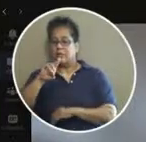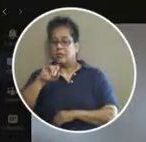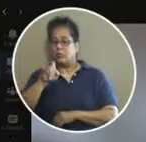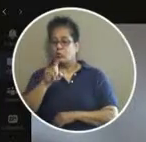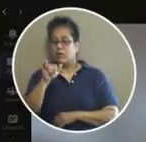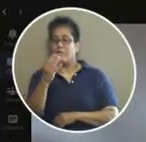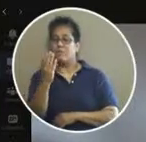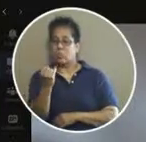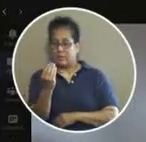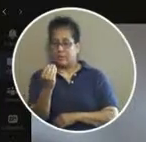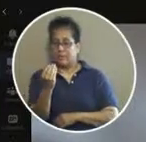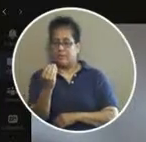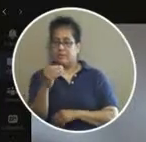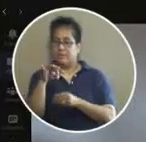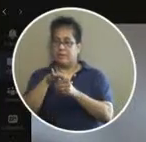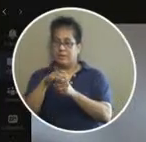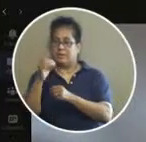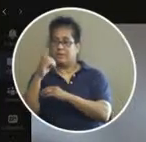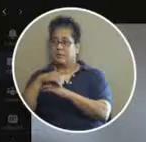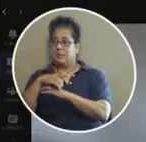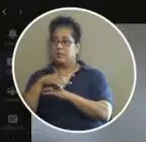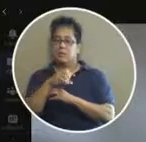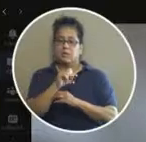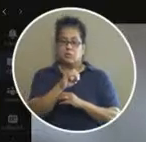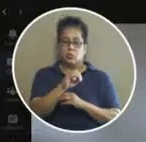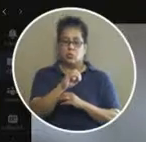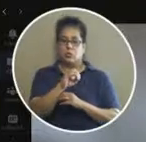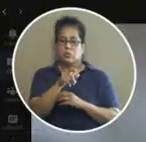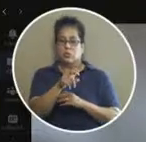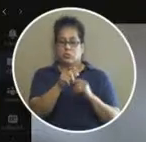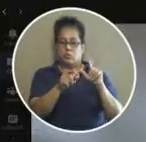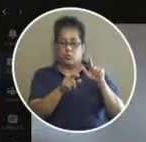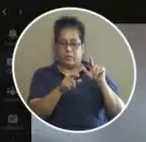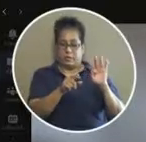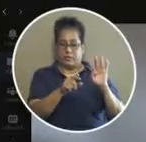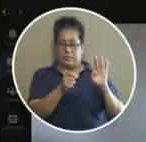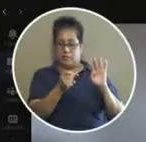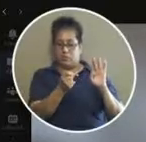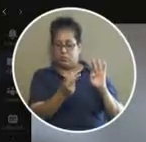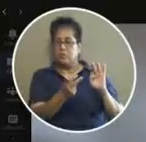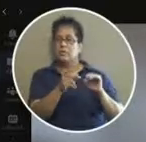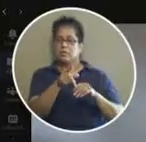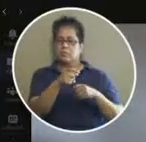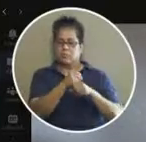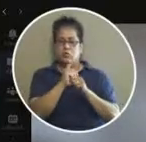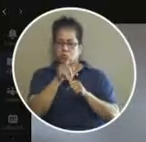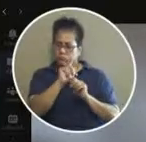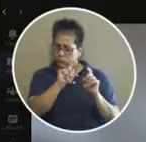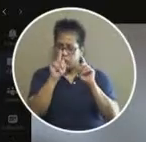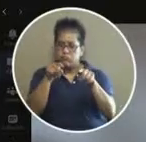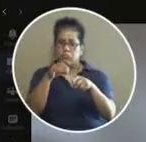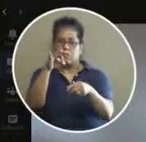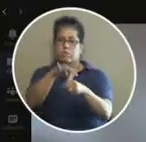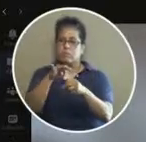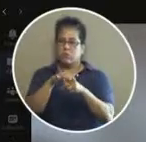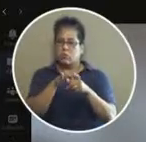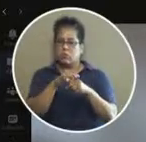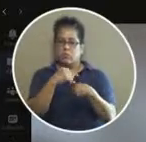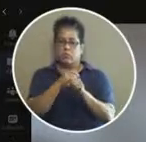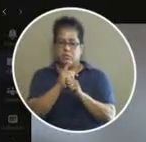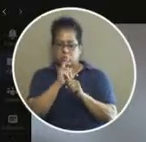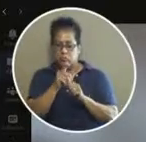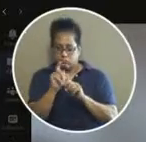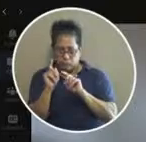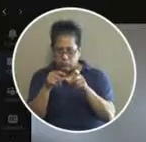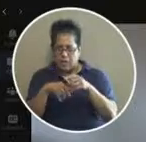pretty quickly. And we are doing everything possible to ensure that you exercise your right to vote and make your vote heard during the